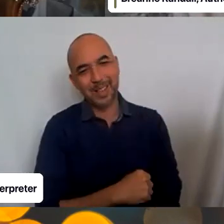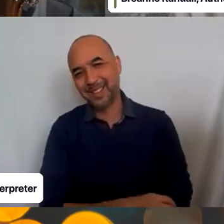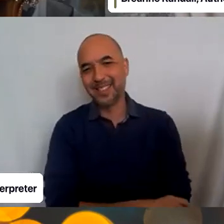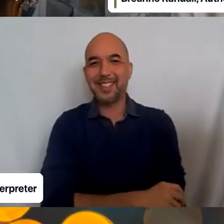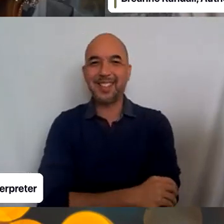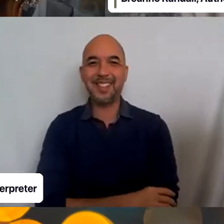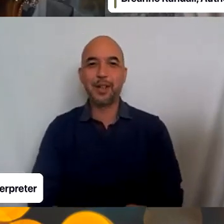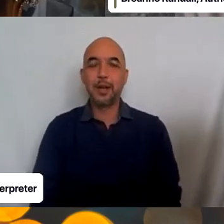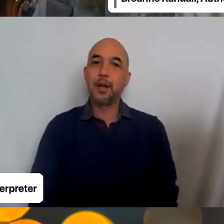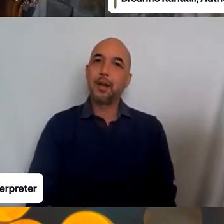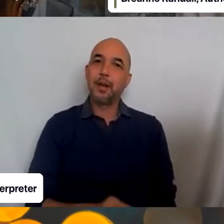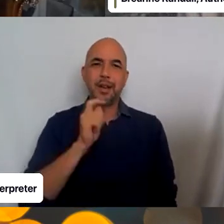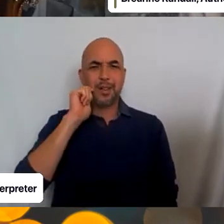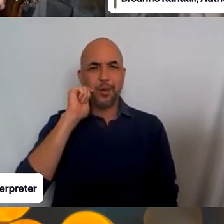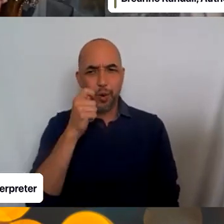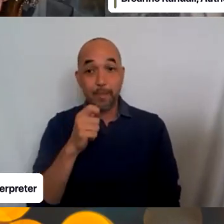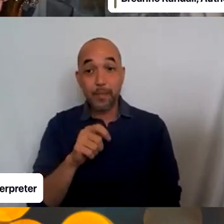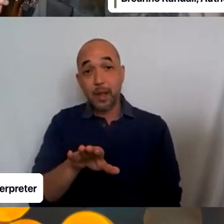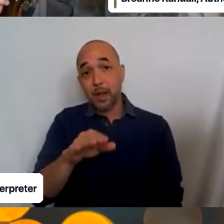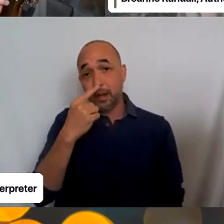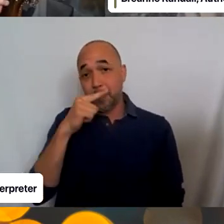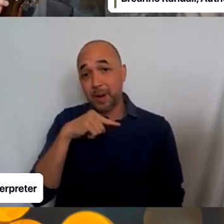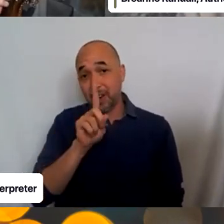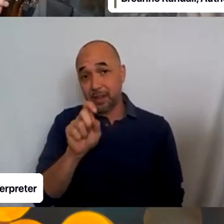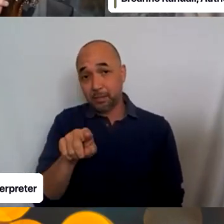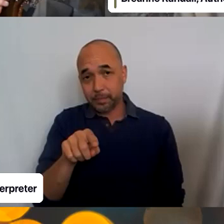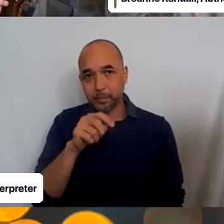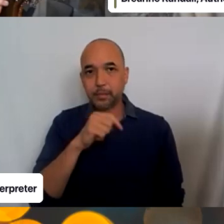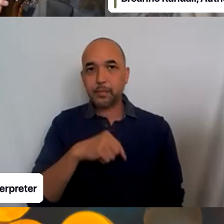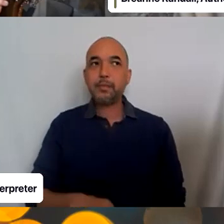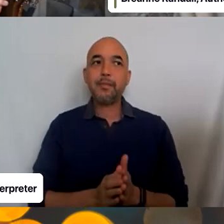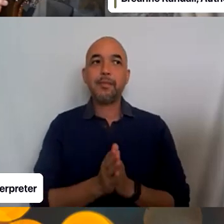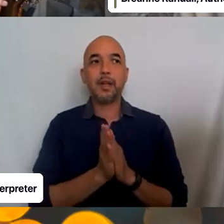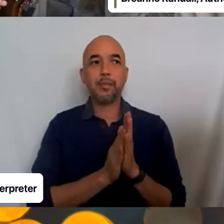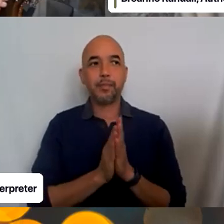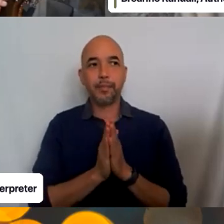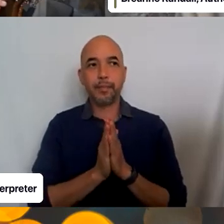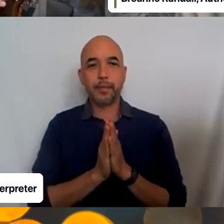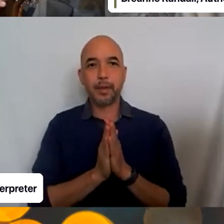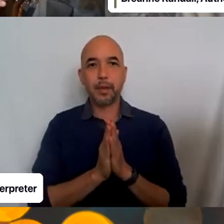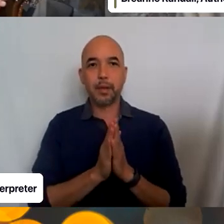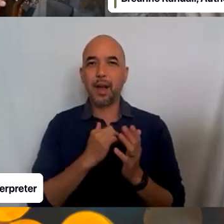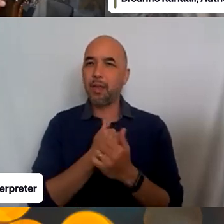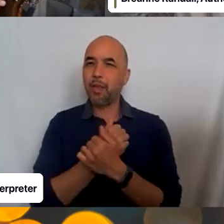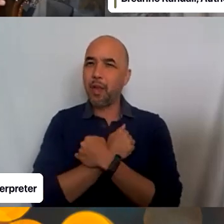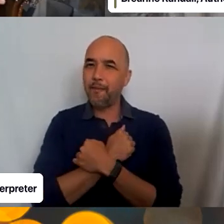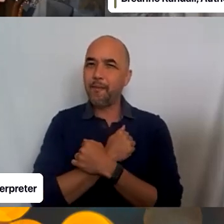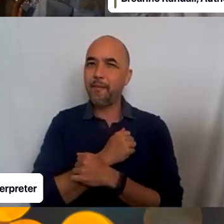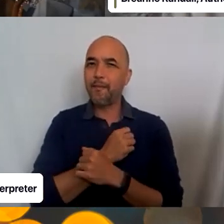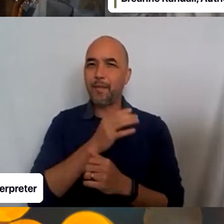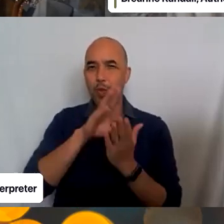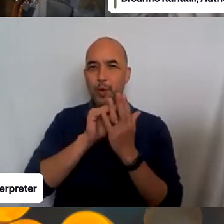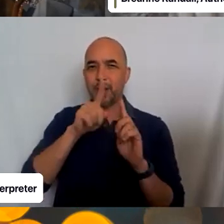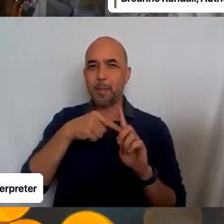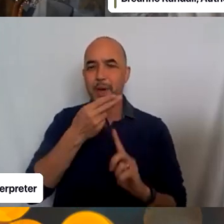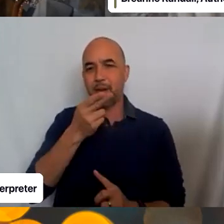gosh, that's so cool. Can I also ask you, I love learning about habits. Do you have specific habits when it